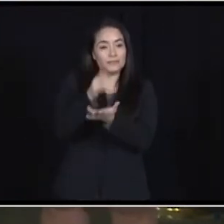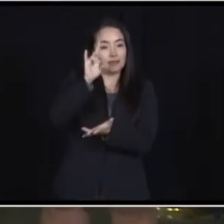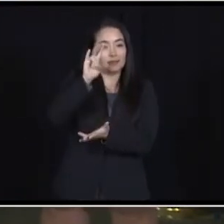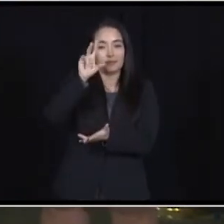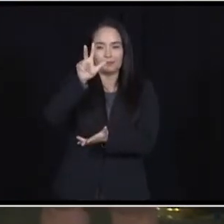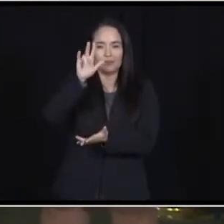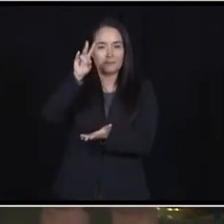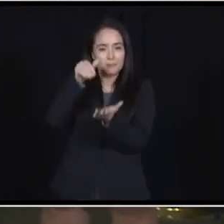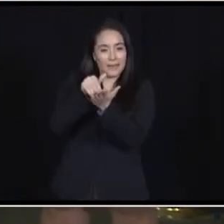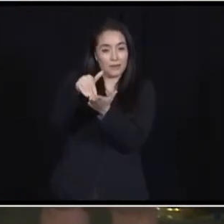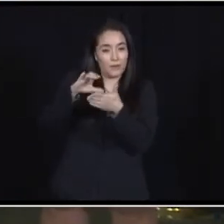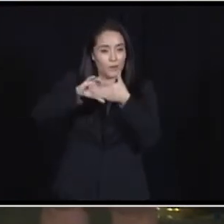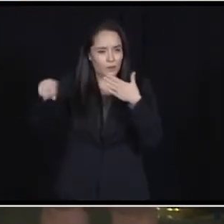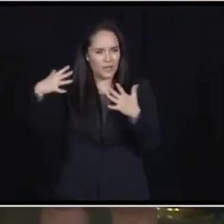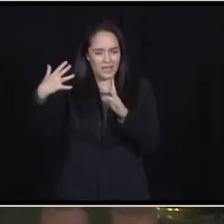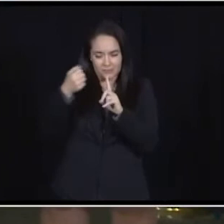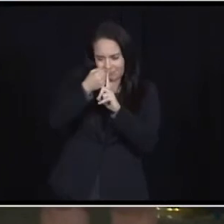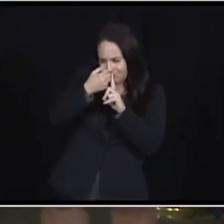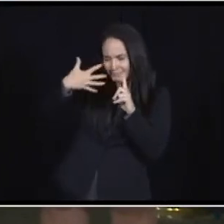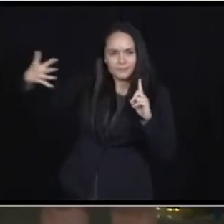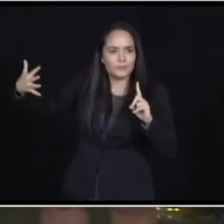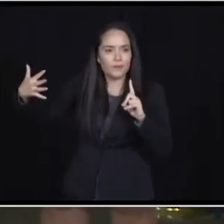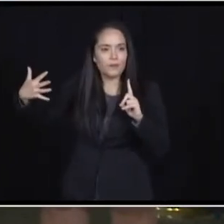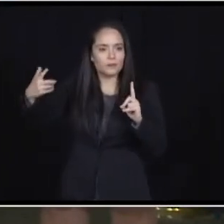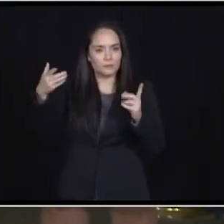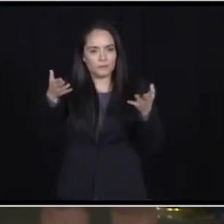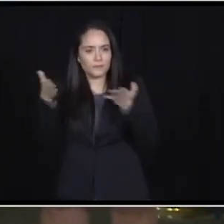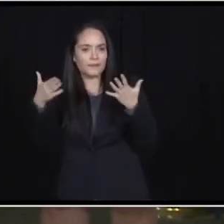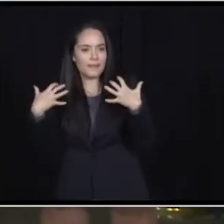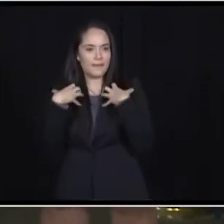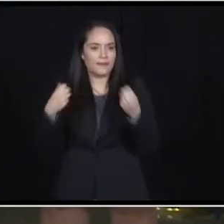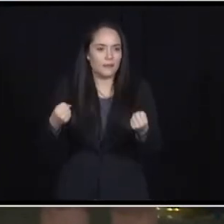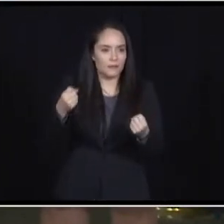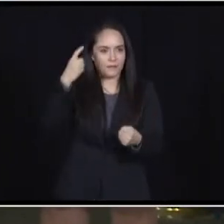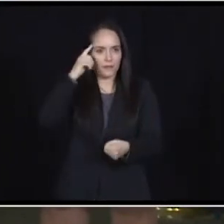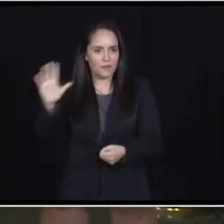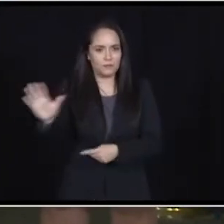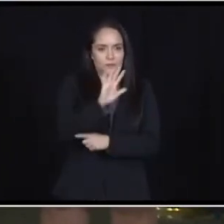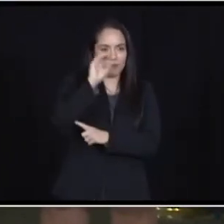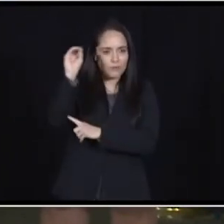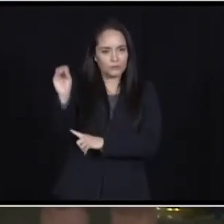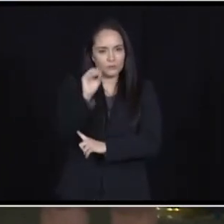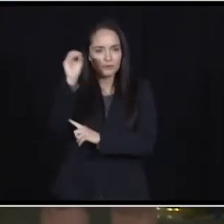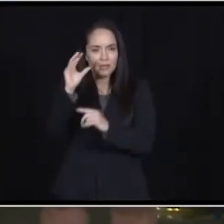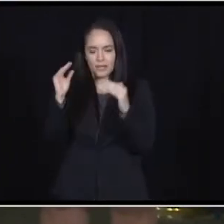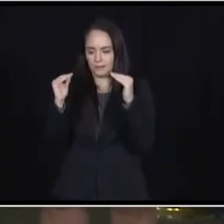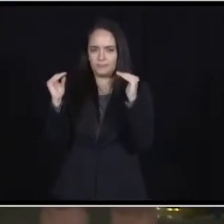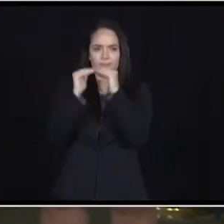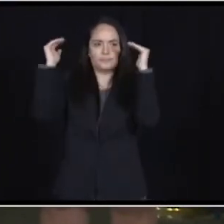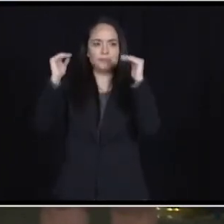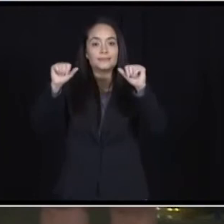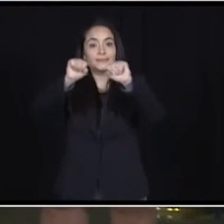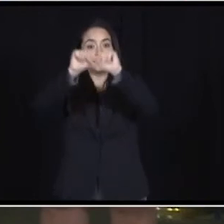services across Ontario's justice system. These services will support the challenging work being done by the many